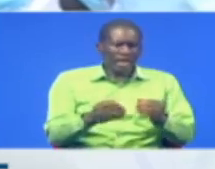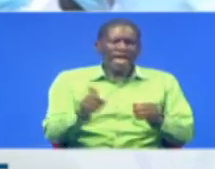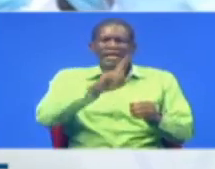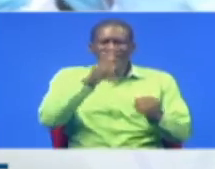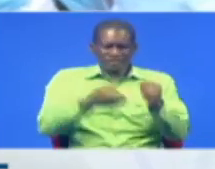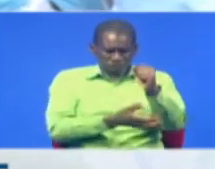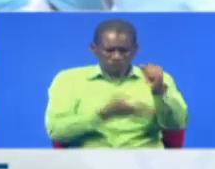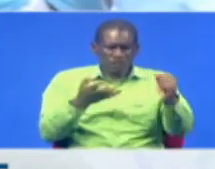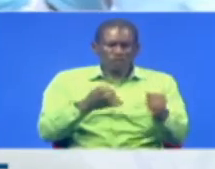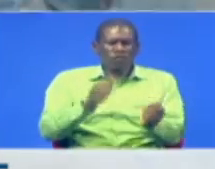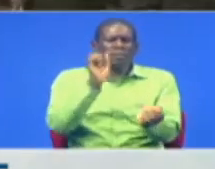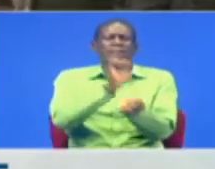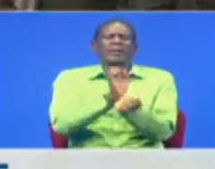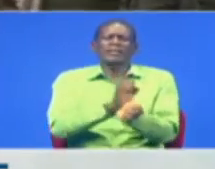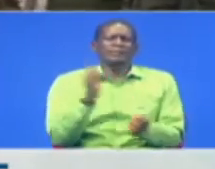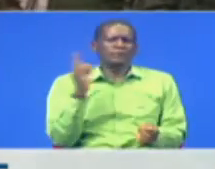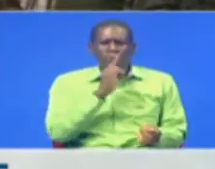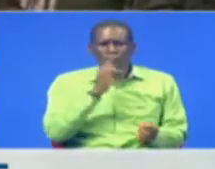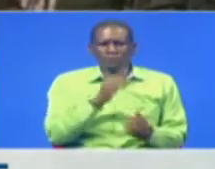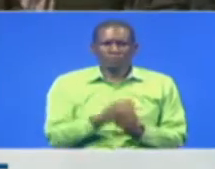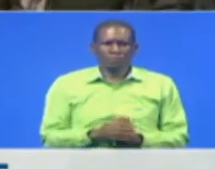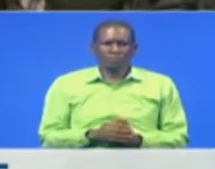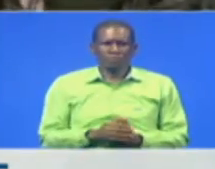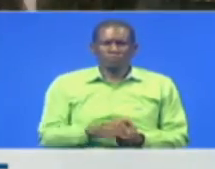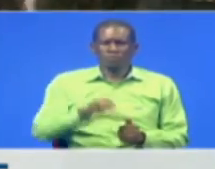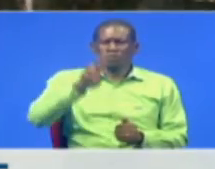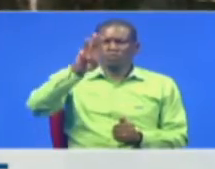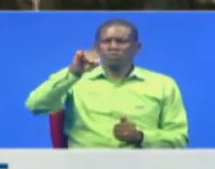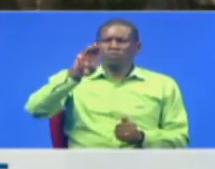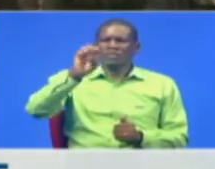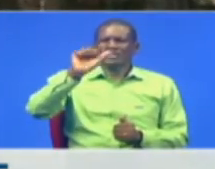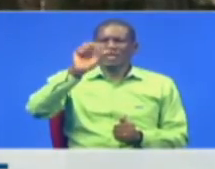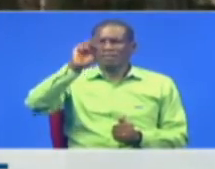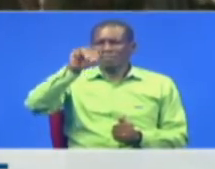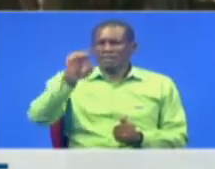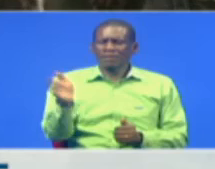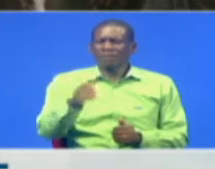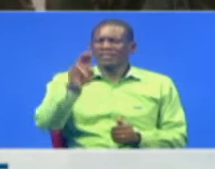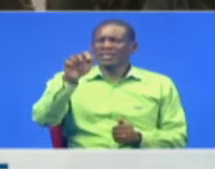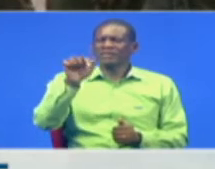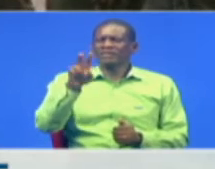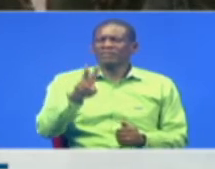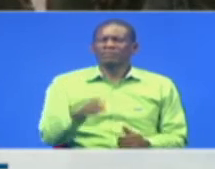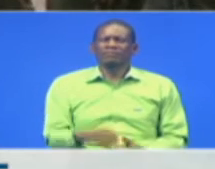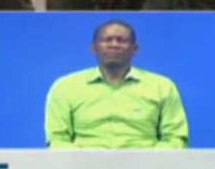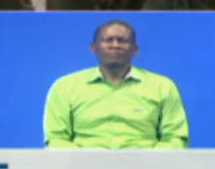pay very heavily. Zakius Masame, NTV.